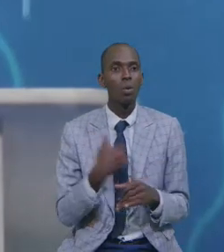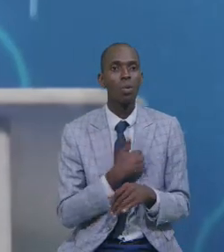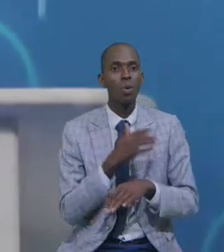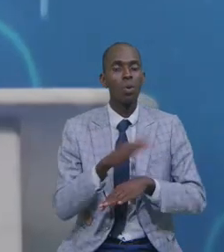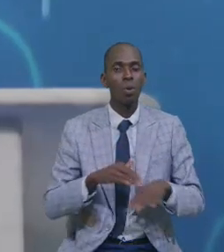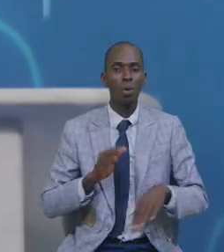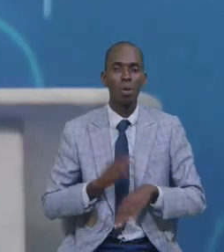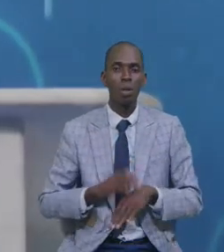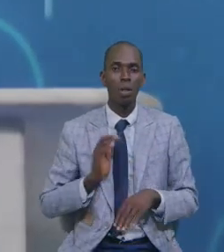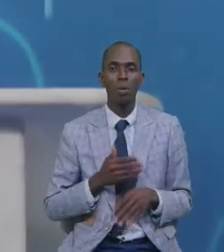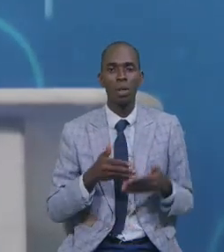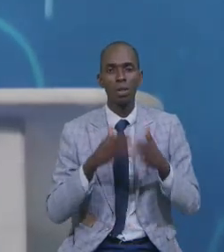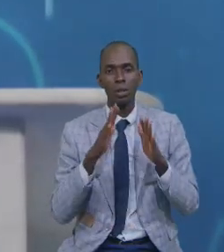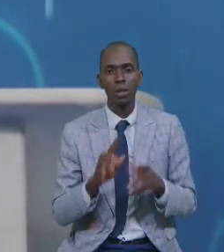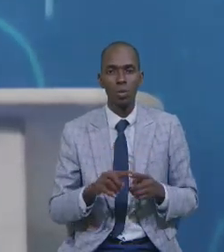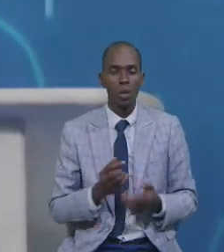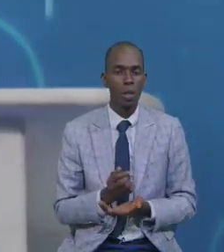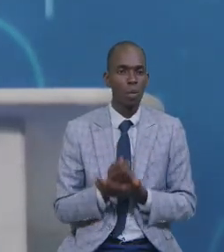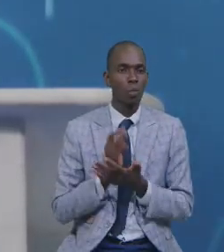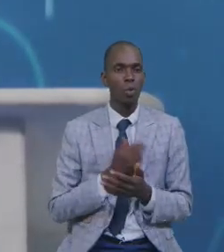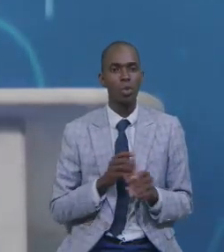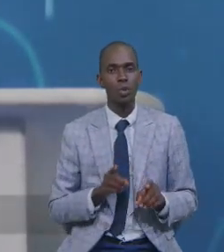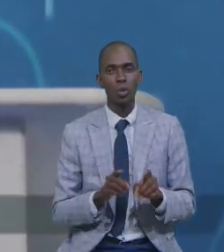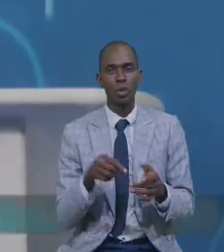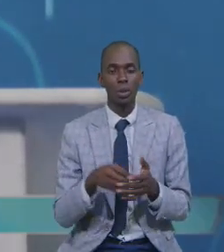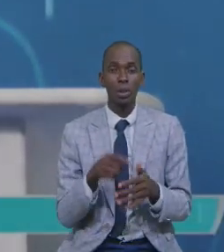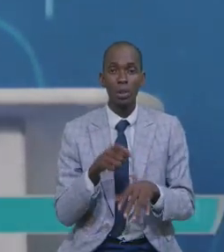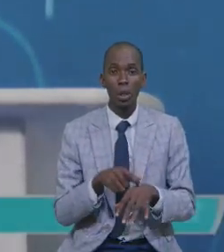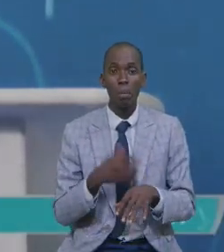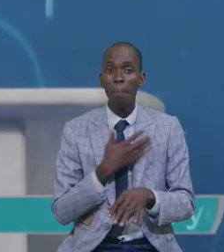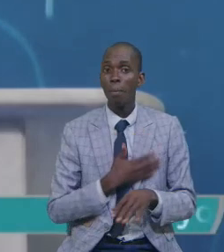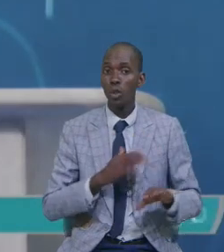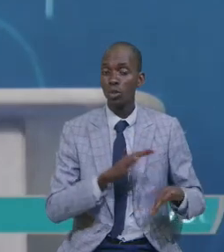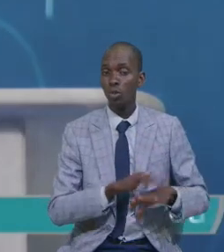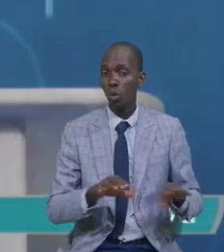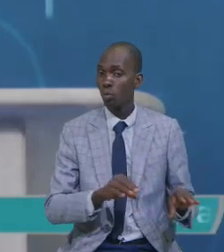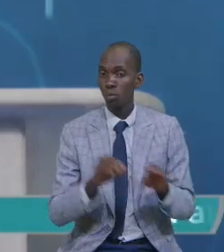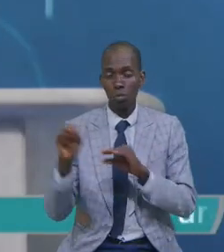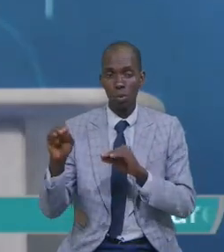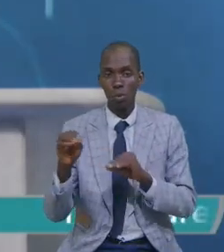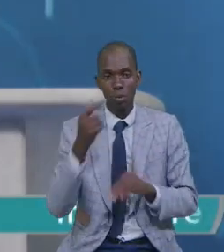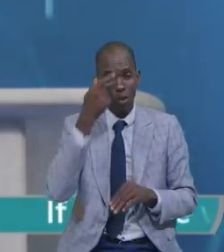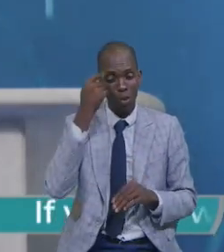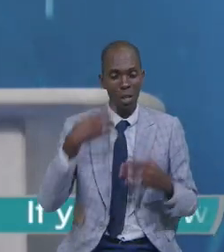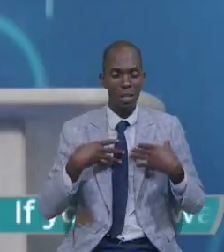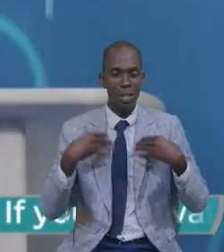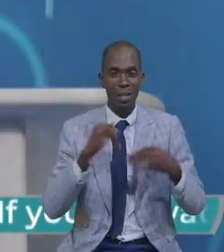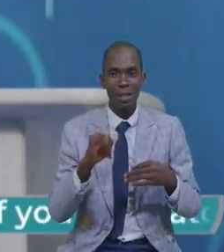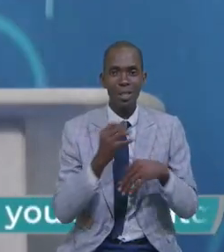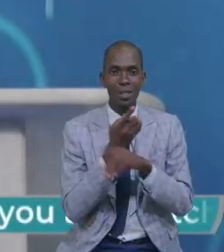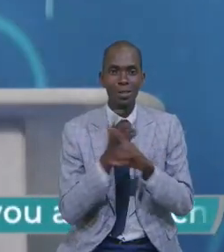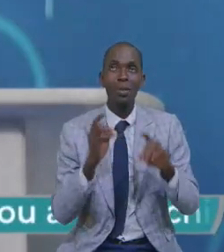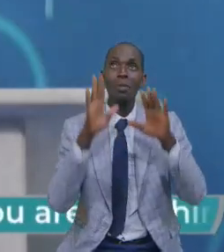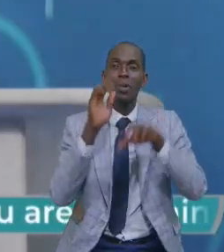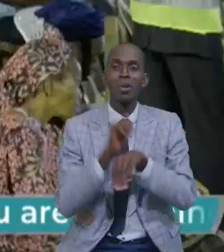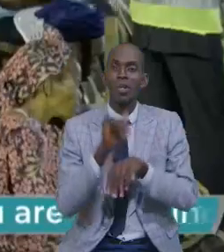us during this counseling time. But please don't go away, because healing, deliverance, miracle is still